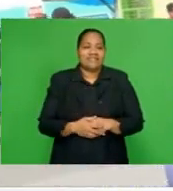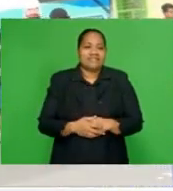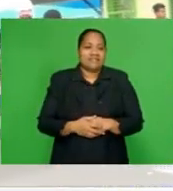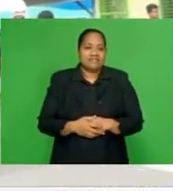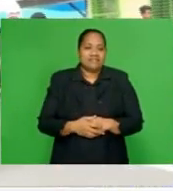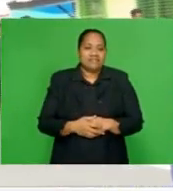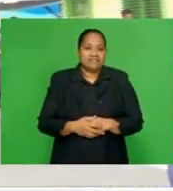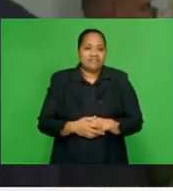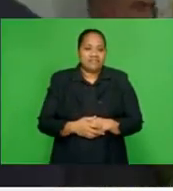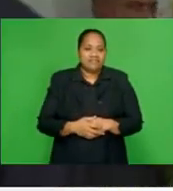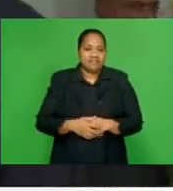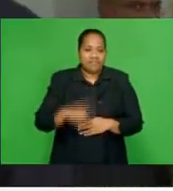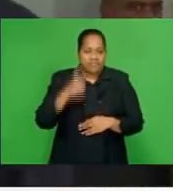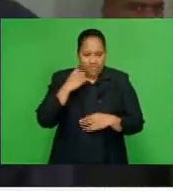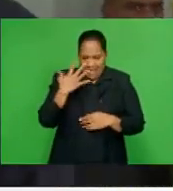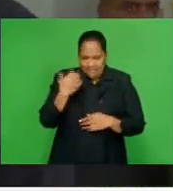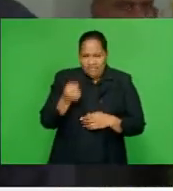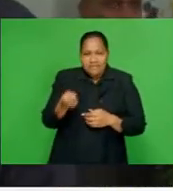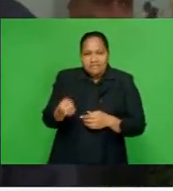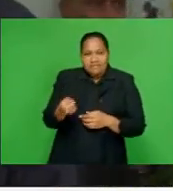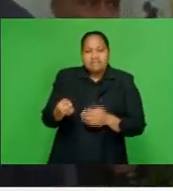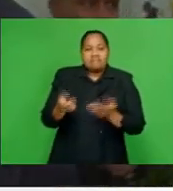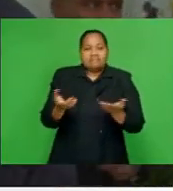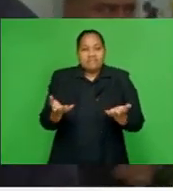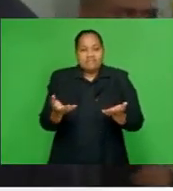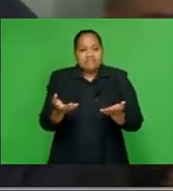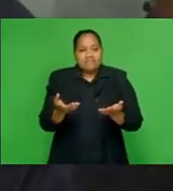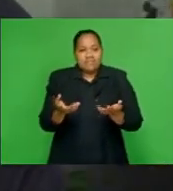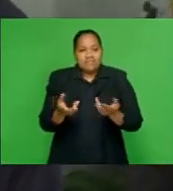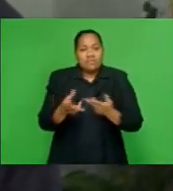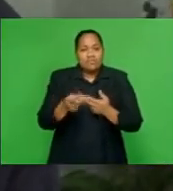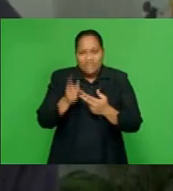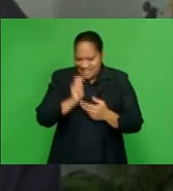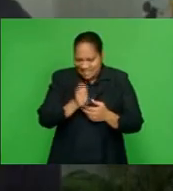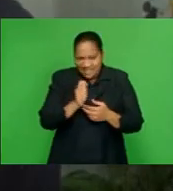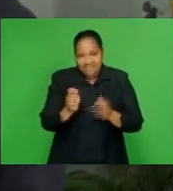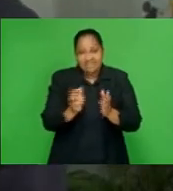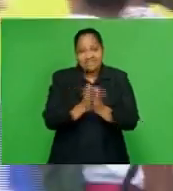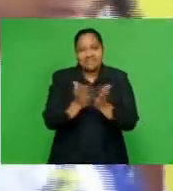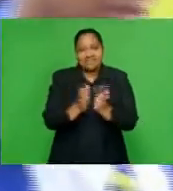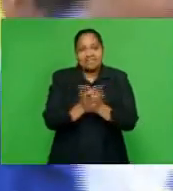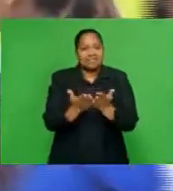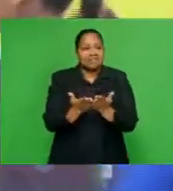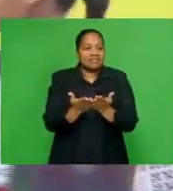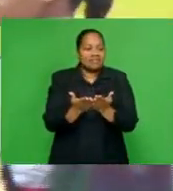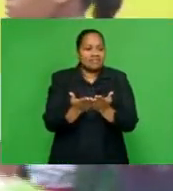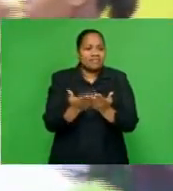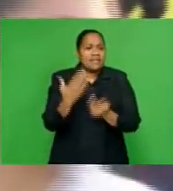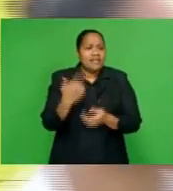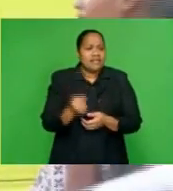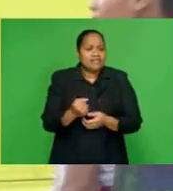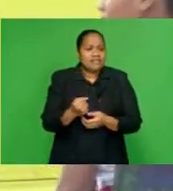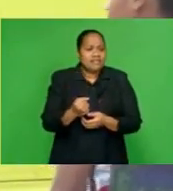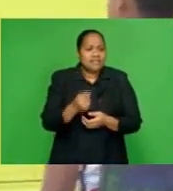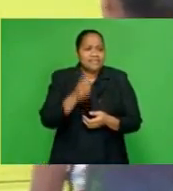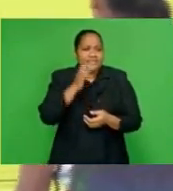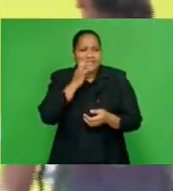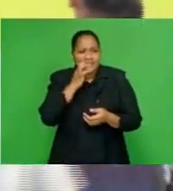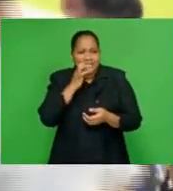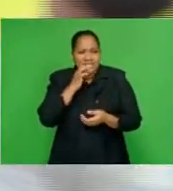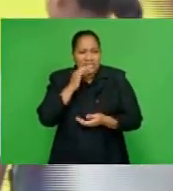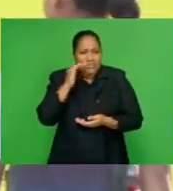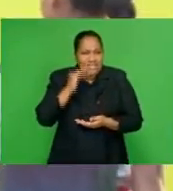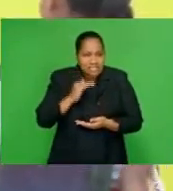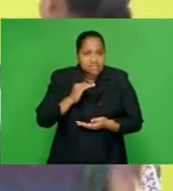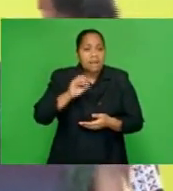subsidized transportation. We'll still be going with the free textbooks, and there has been a slight reduction in the fairground. I would like to